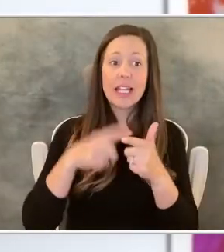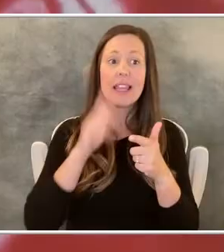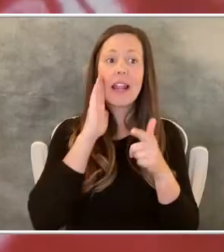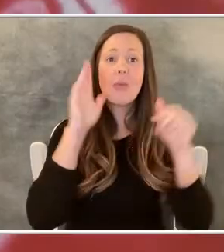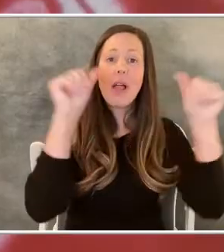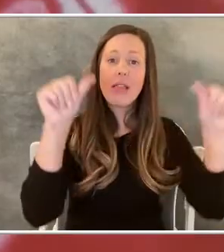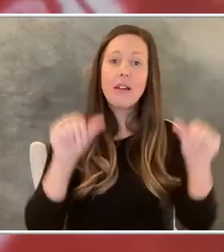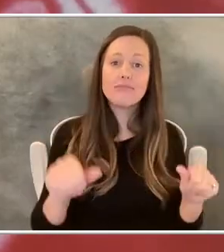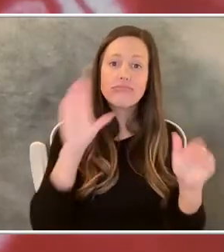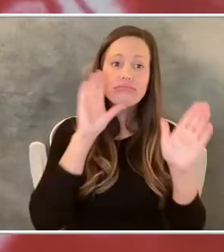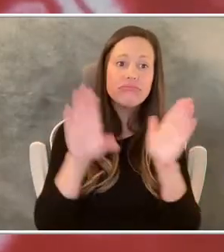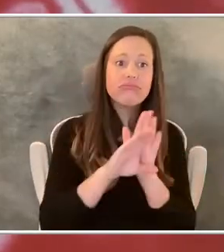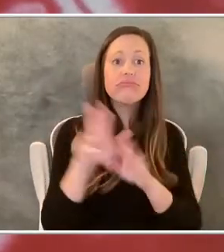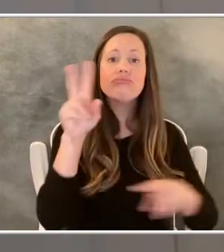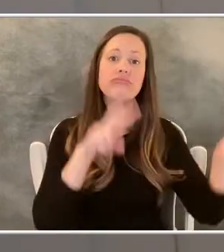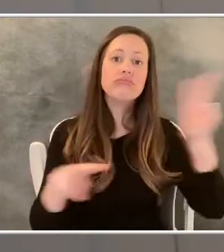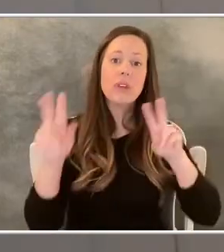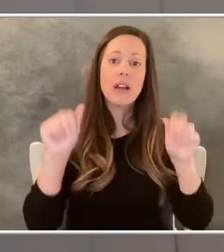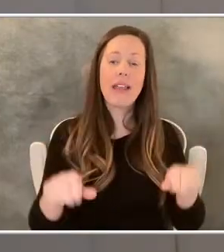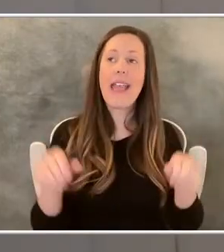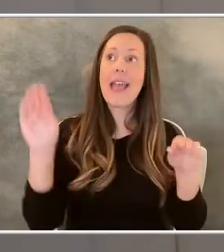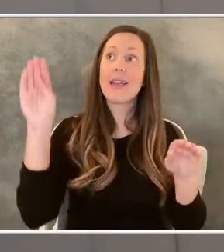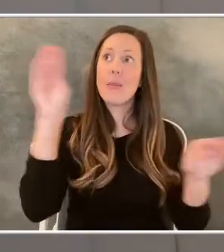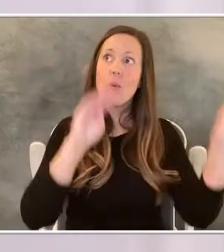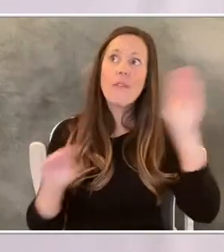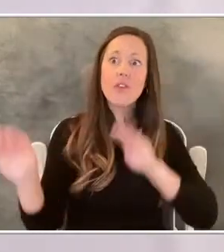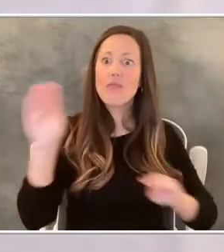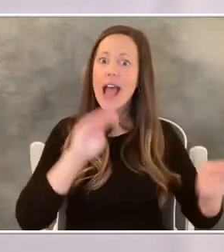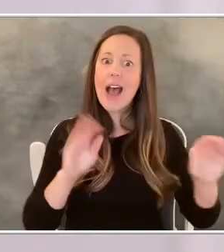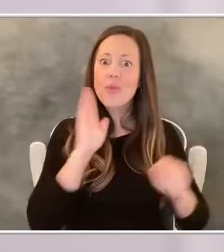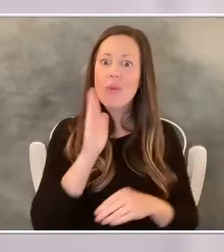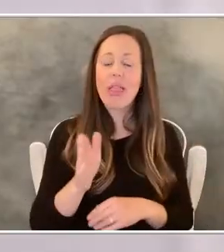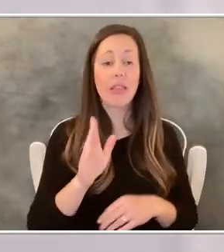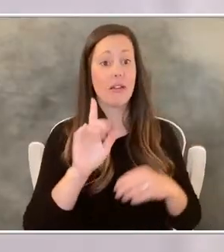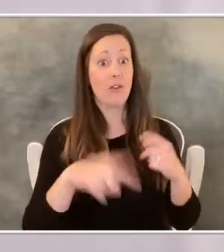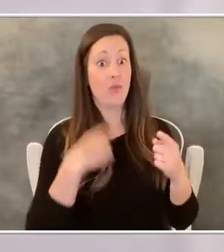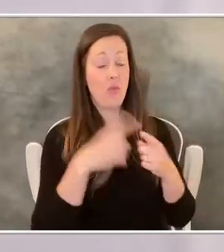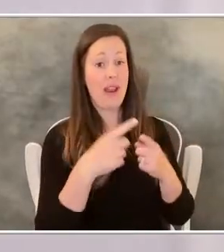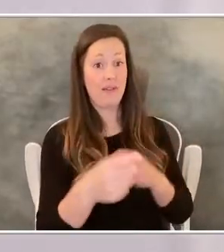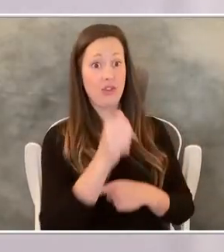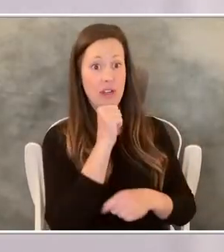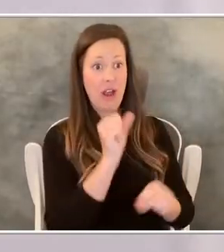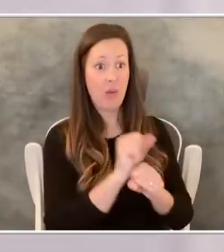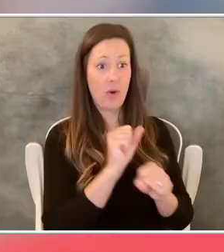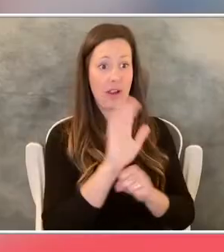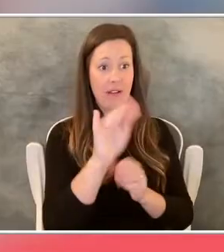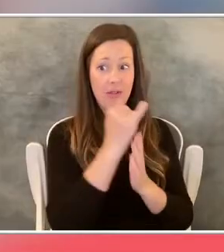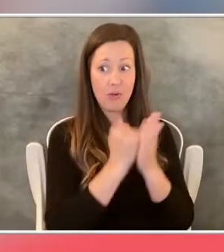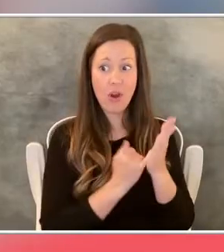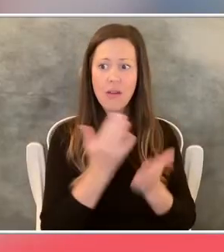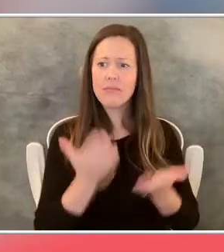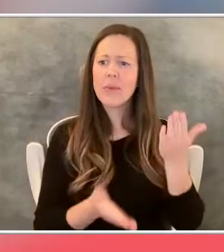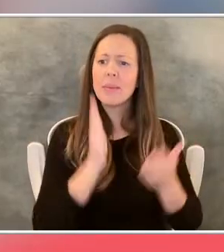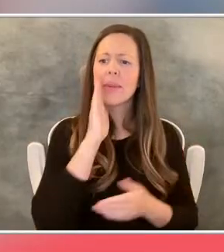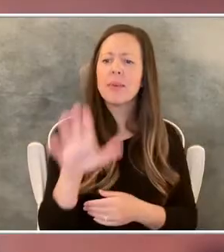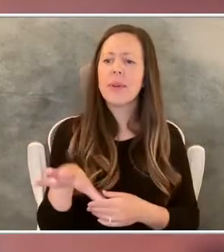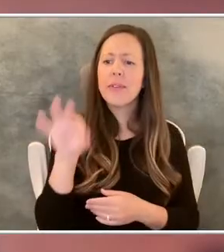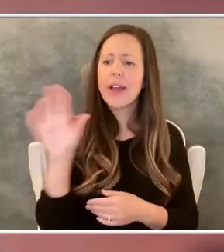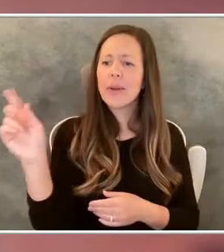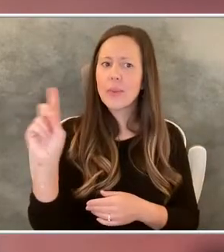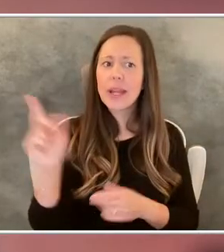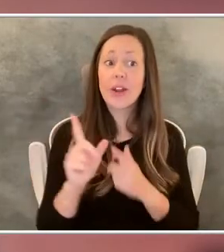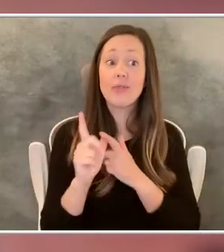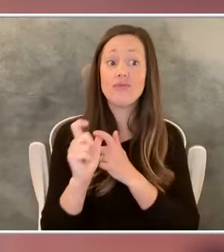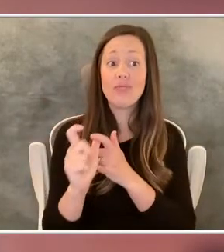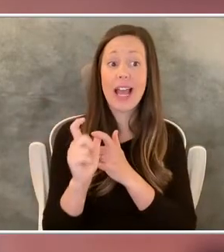and move them around. When she's not working on her art, you'll probably find Kati running.